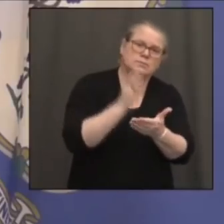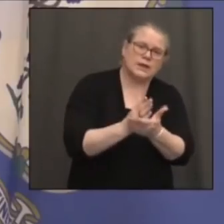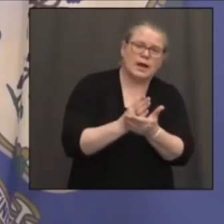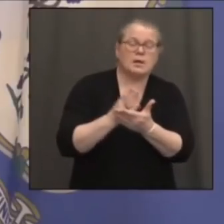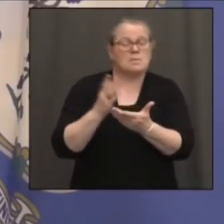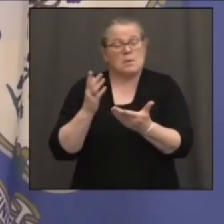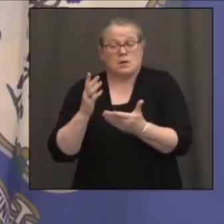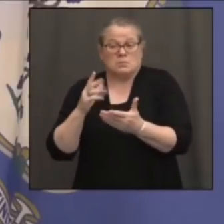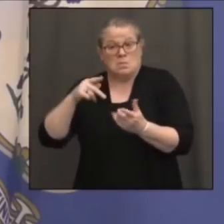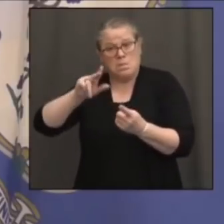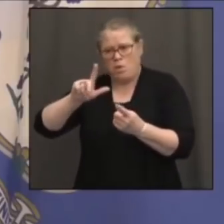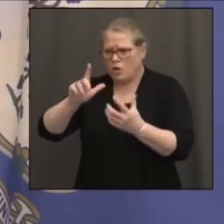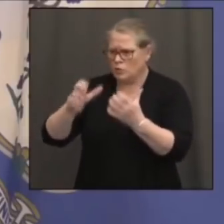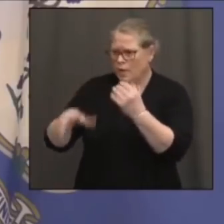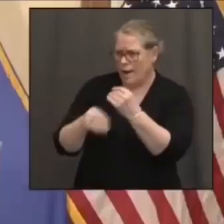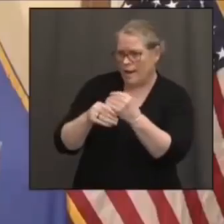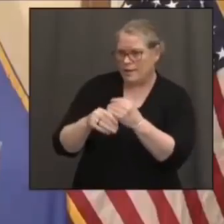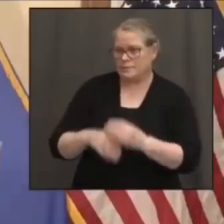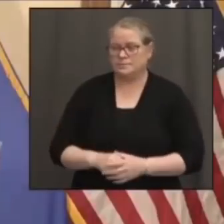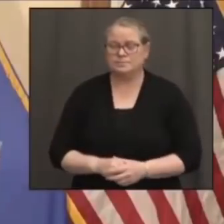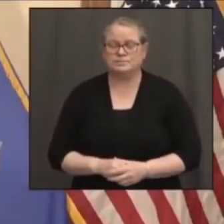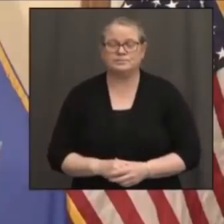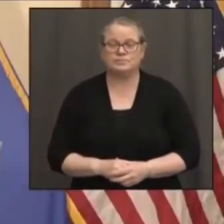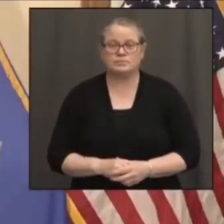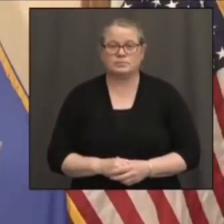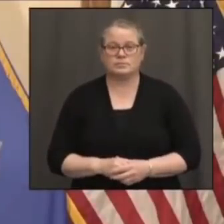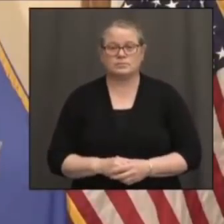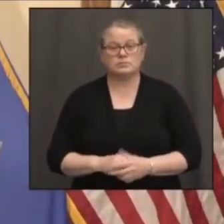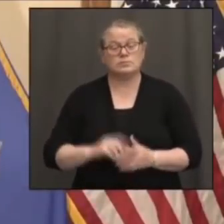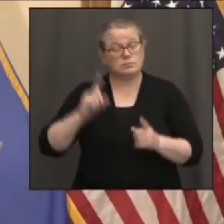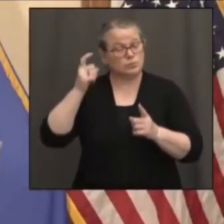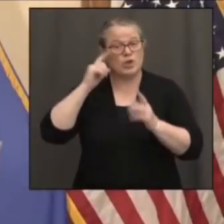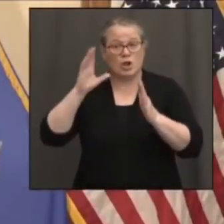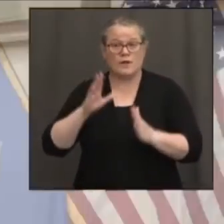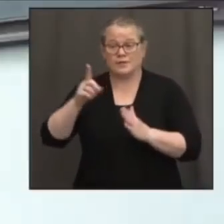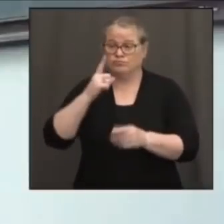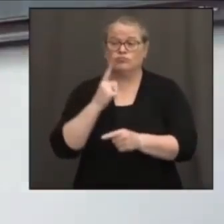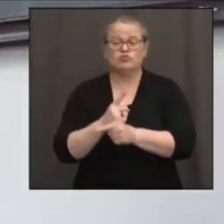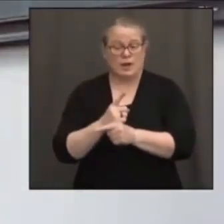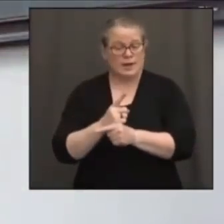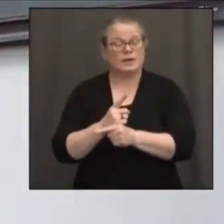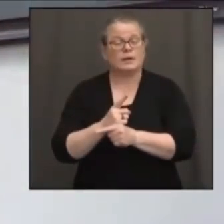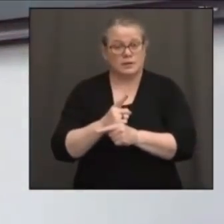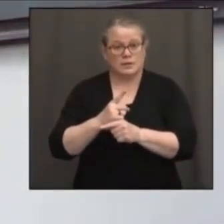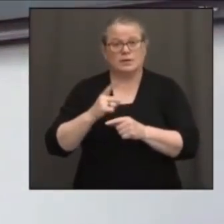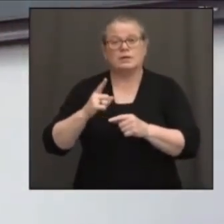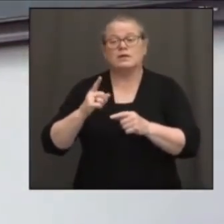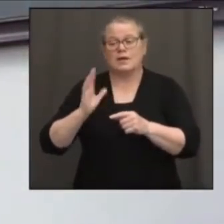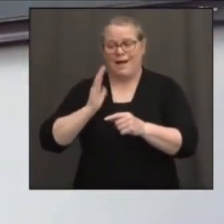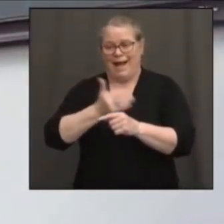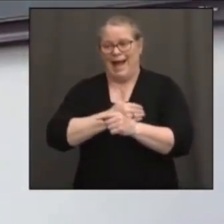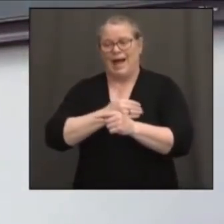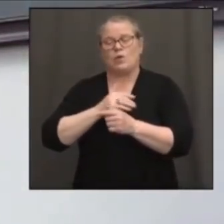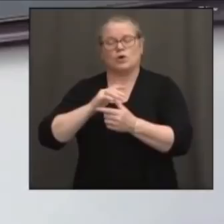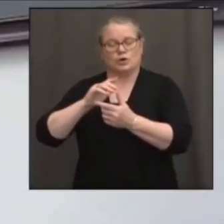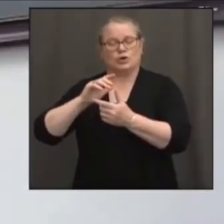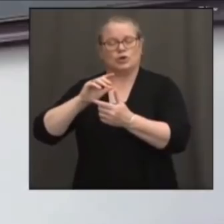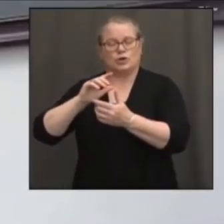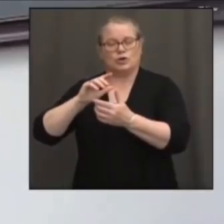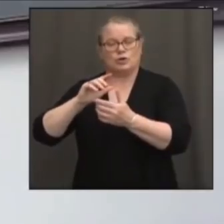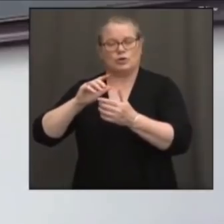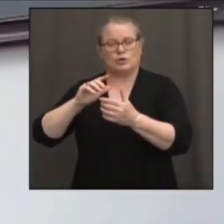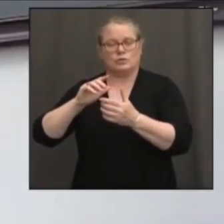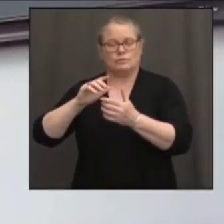want to add to that? No, I think you just hit it right there, Governor. As the governor stated, our general counsel, Nora Dennehy, has been